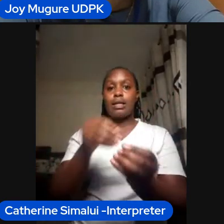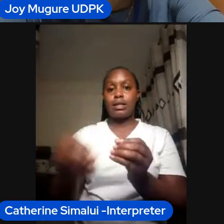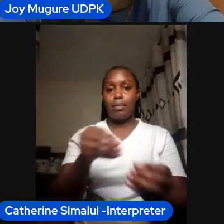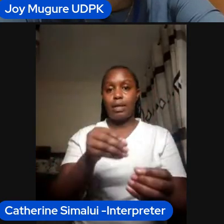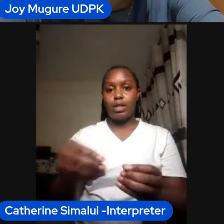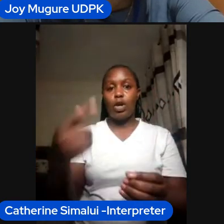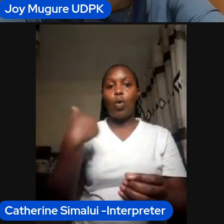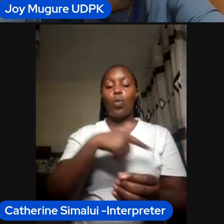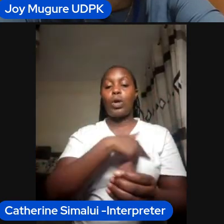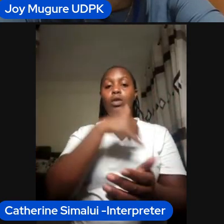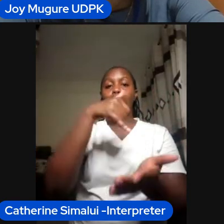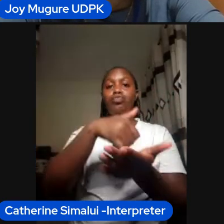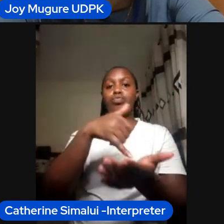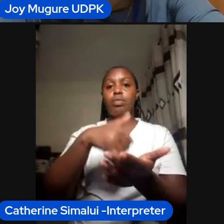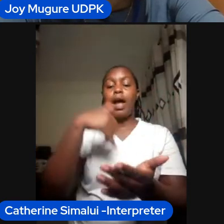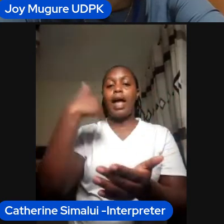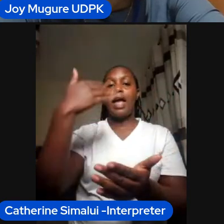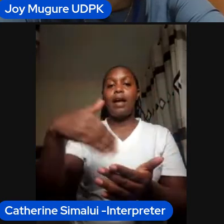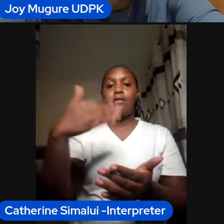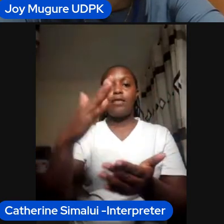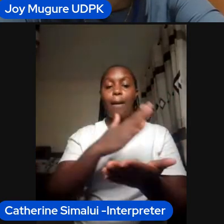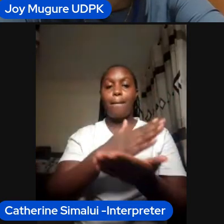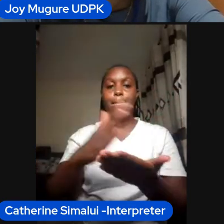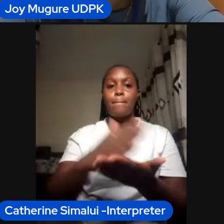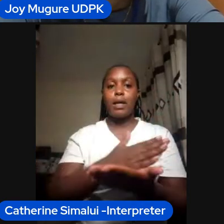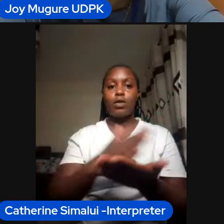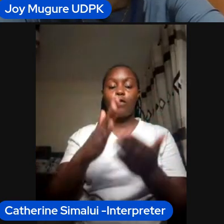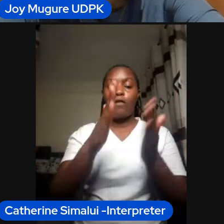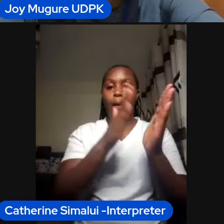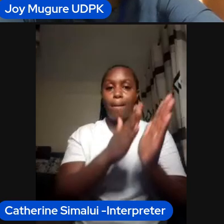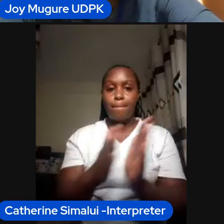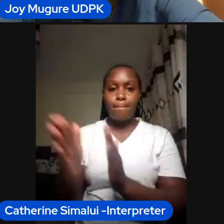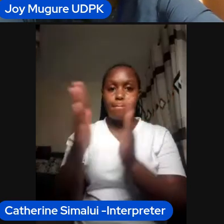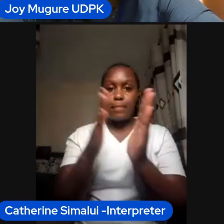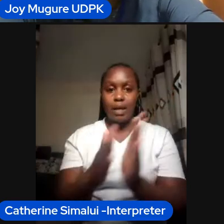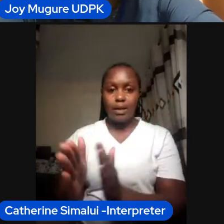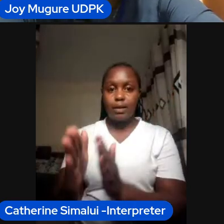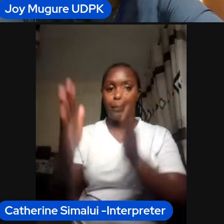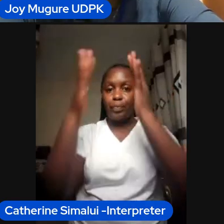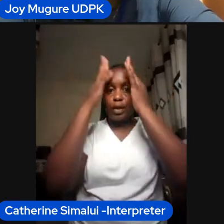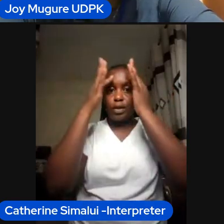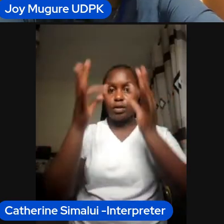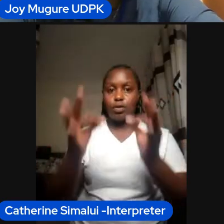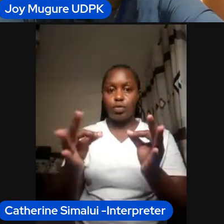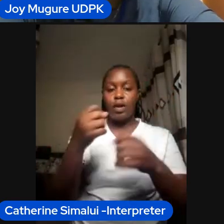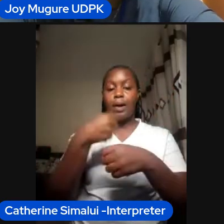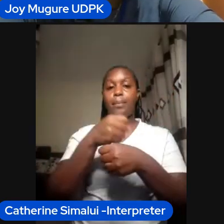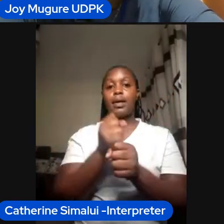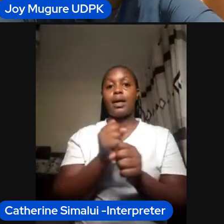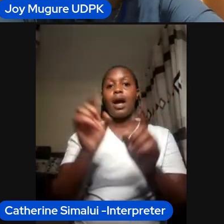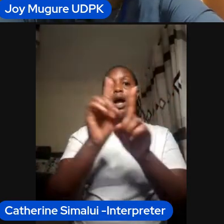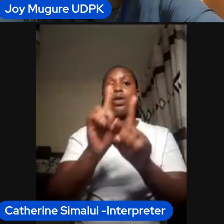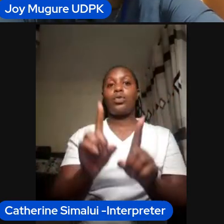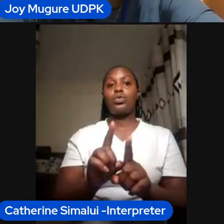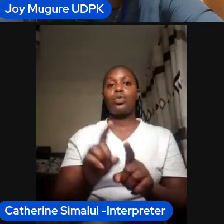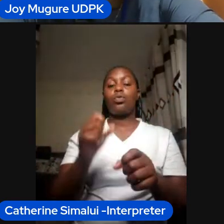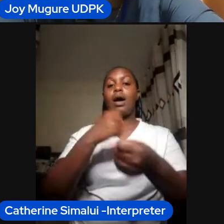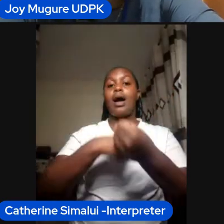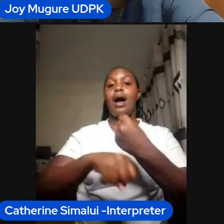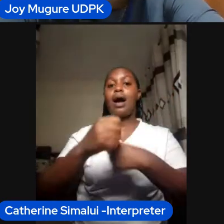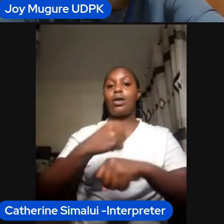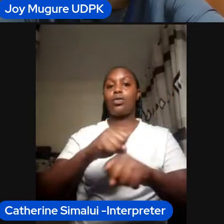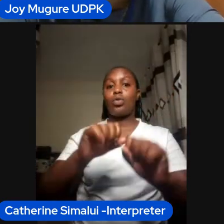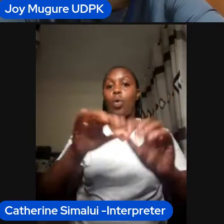of planning. Let's speak of decision making and execution of a content that is